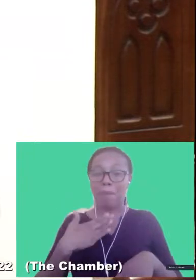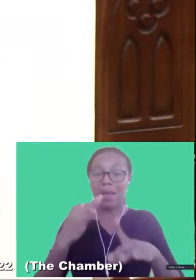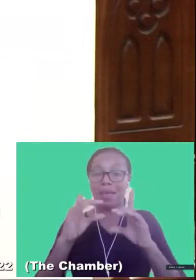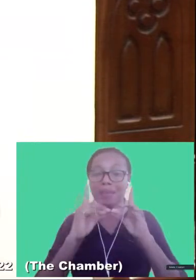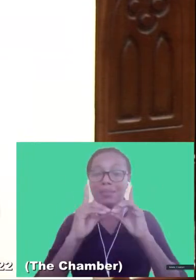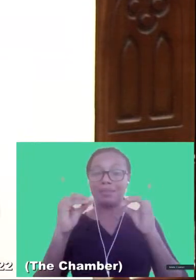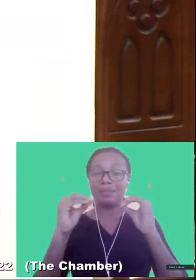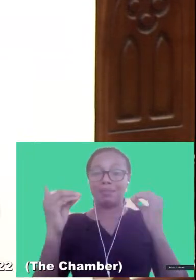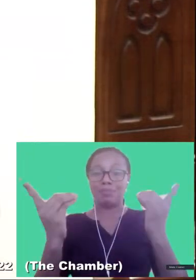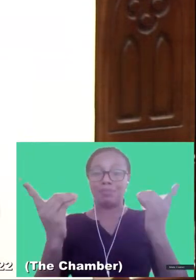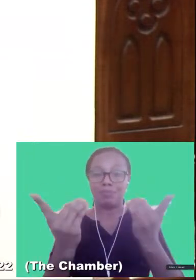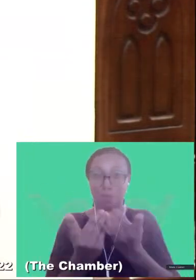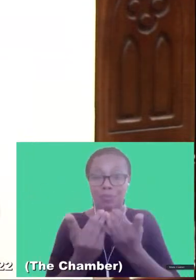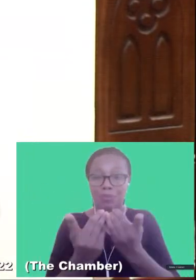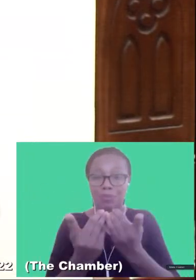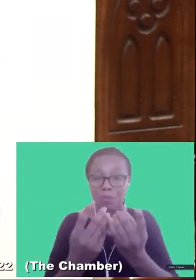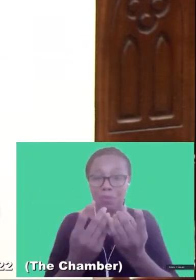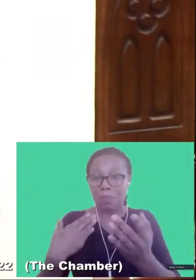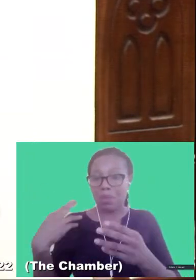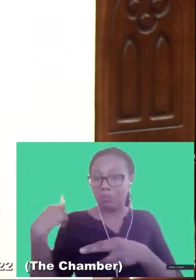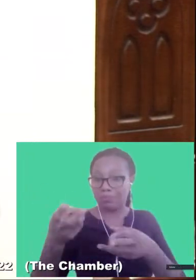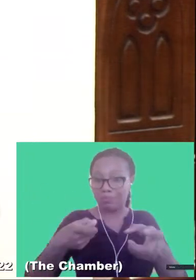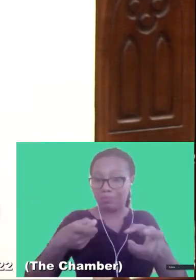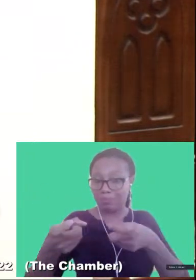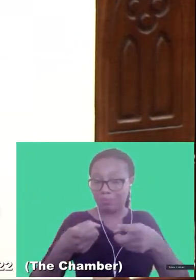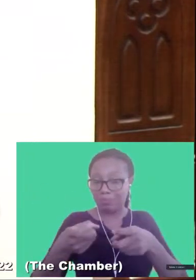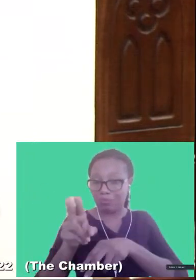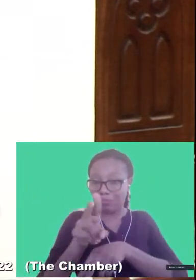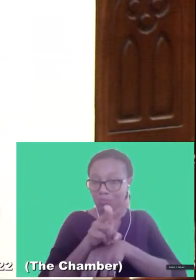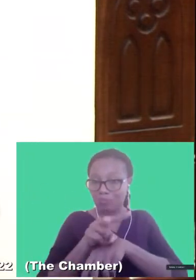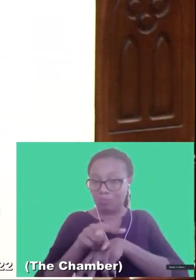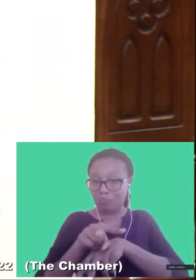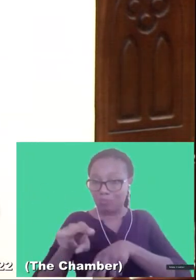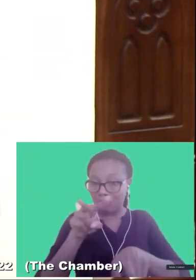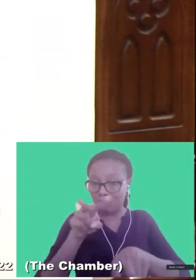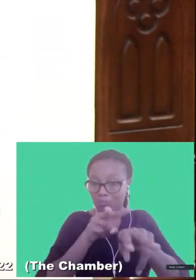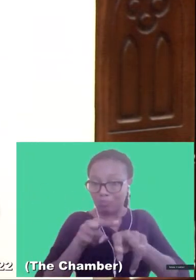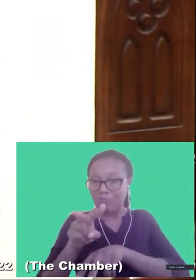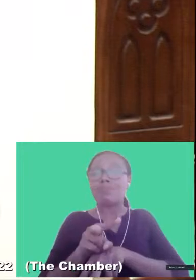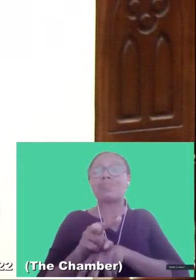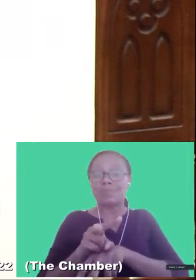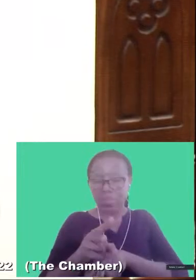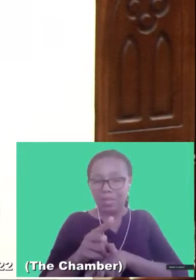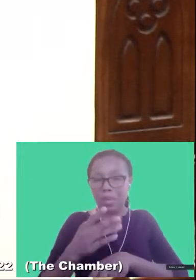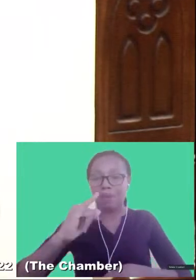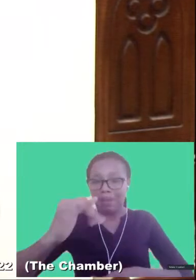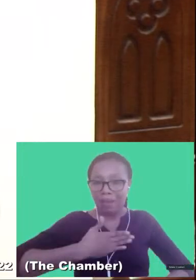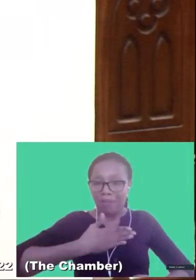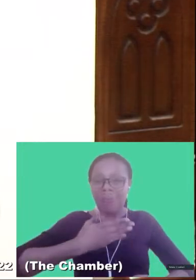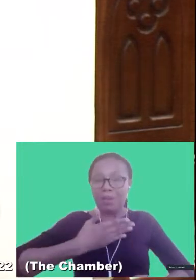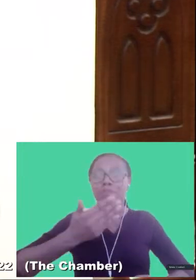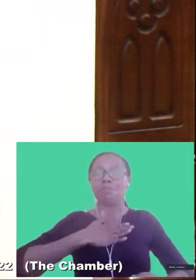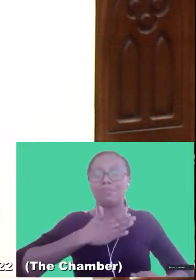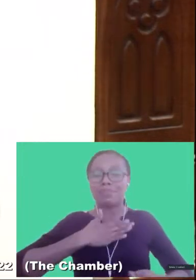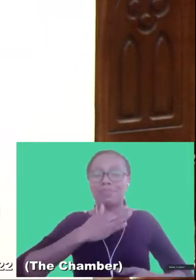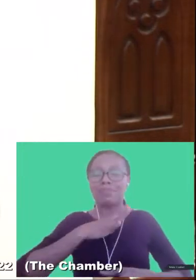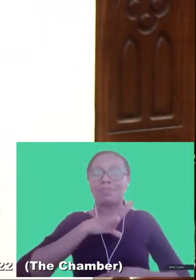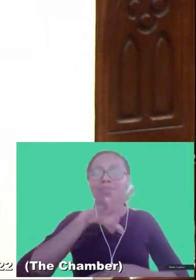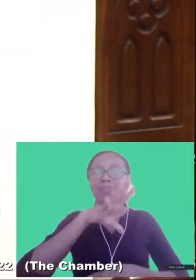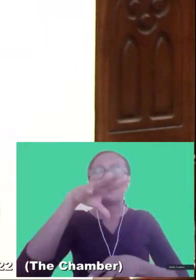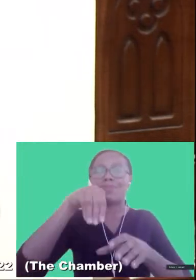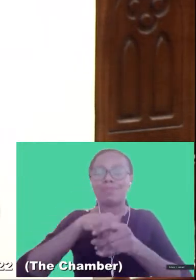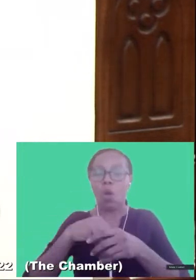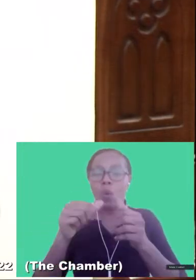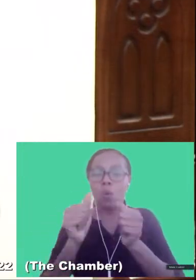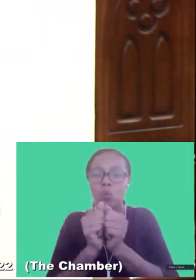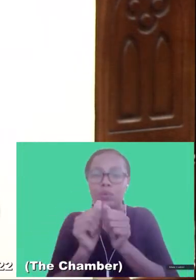part of some dialogue with the Small Business Association in seeing how we can work together, so that